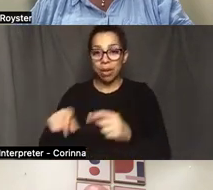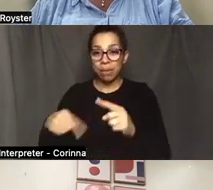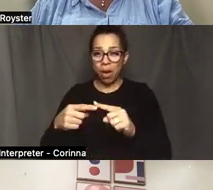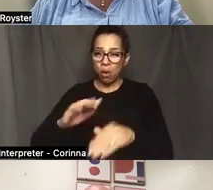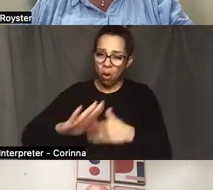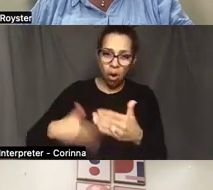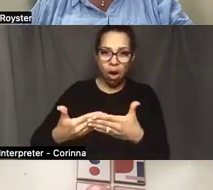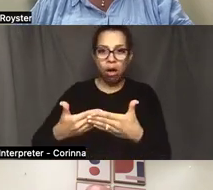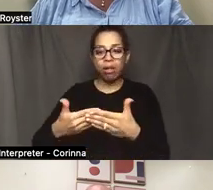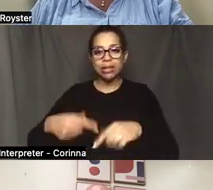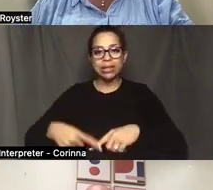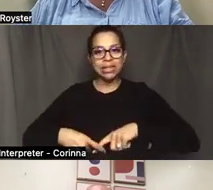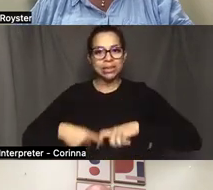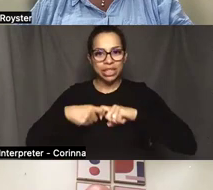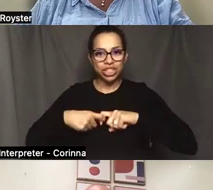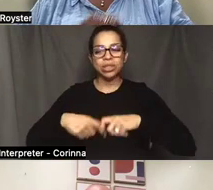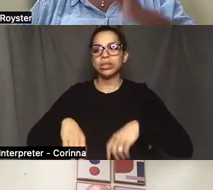and expulsions that were